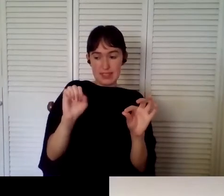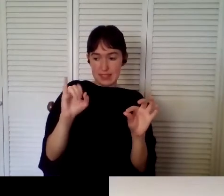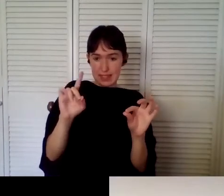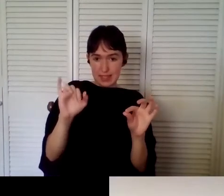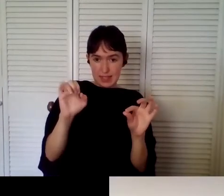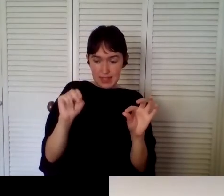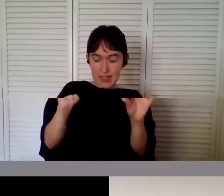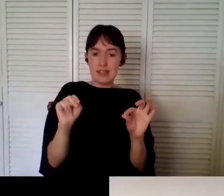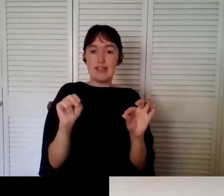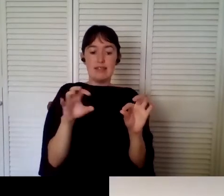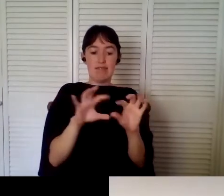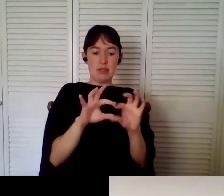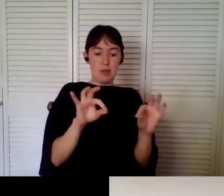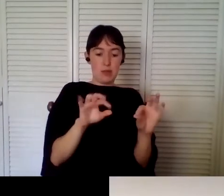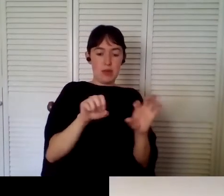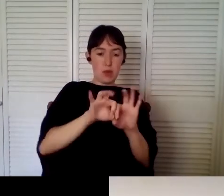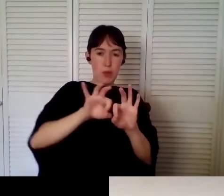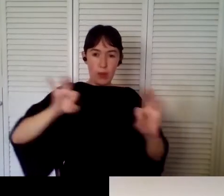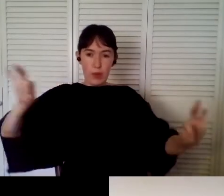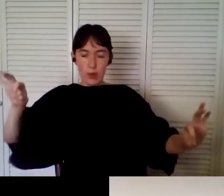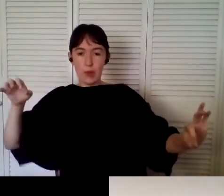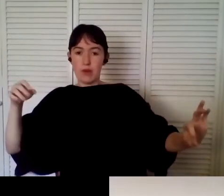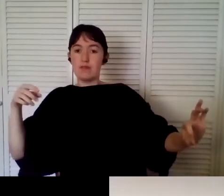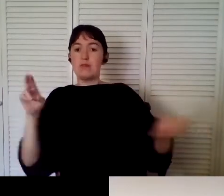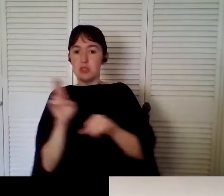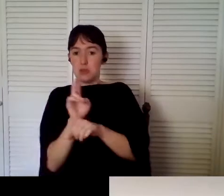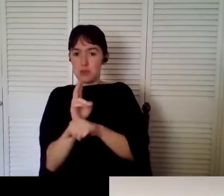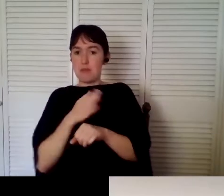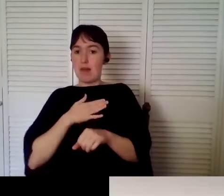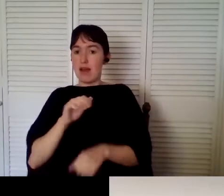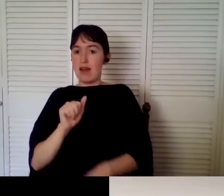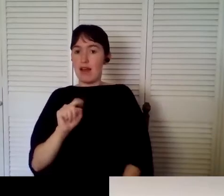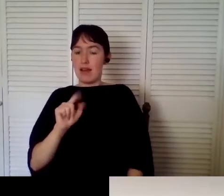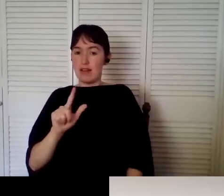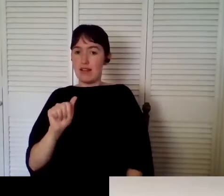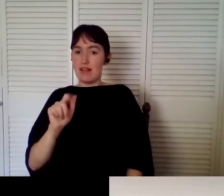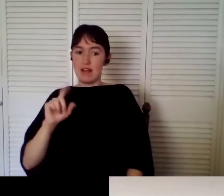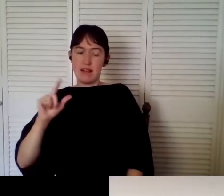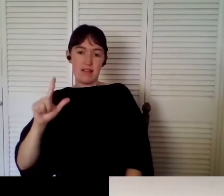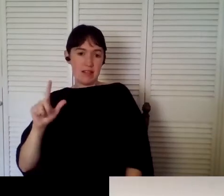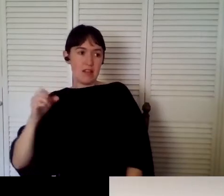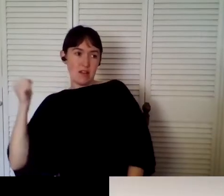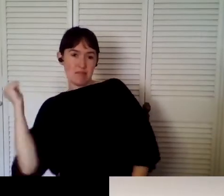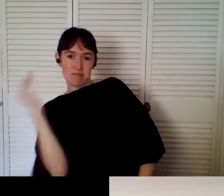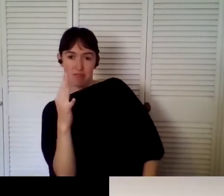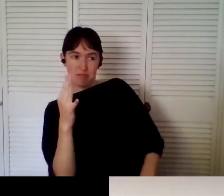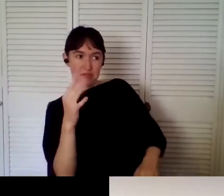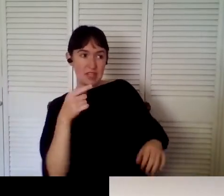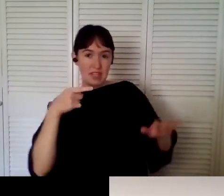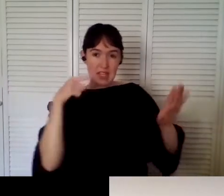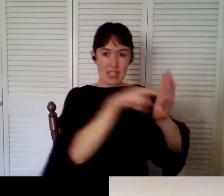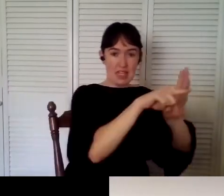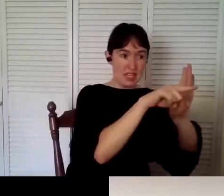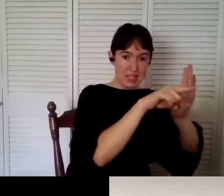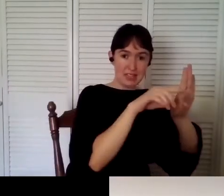these spears at this rack of beef ribs until we broke all the points. And then we could compare what